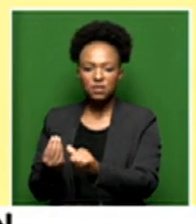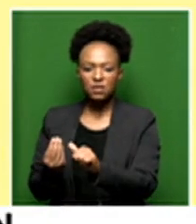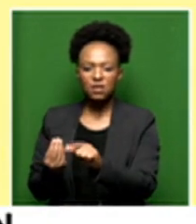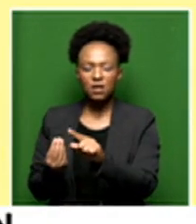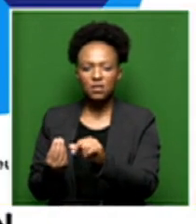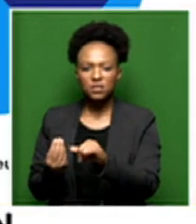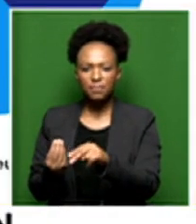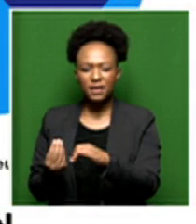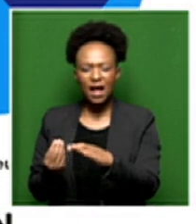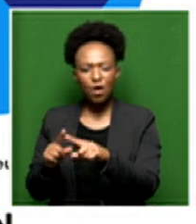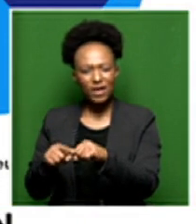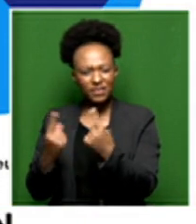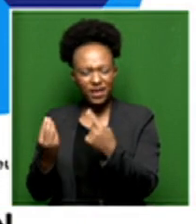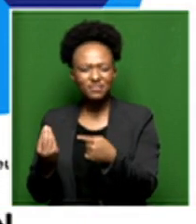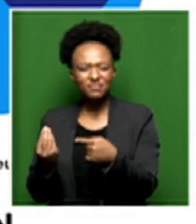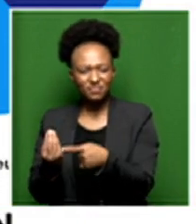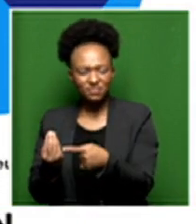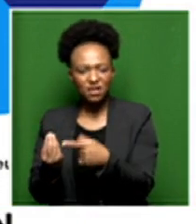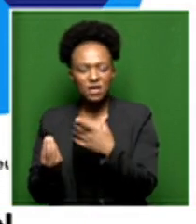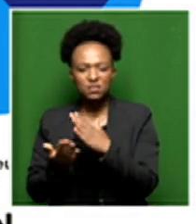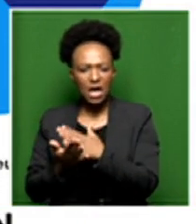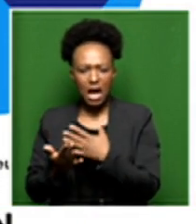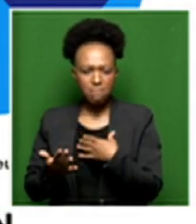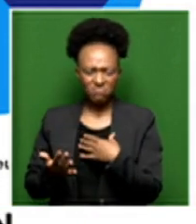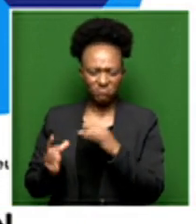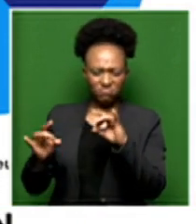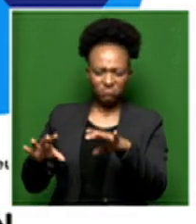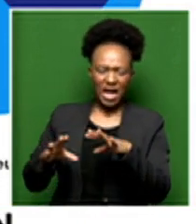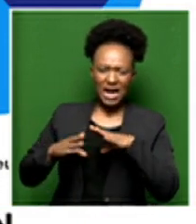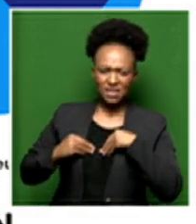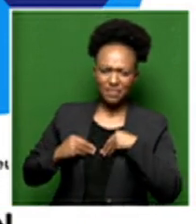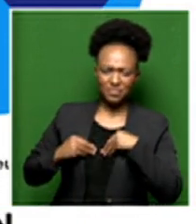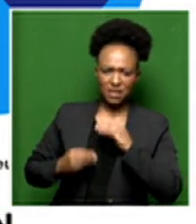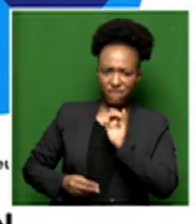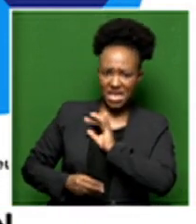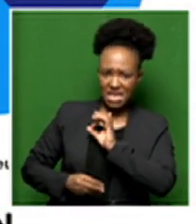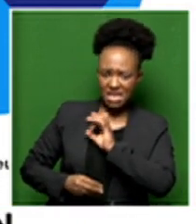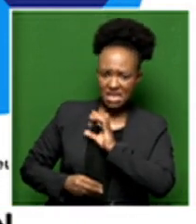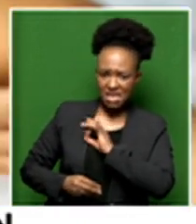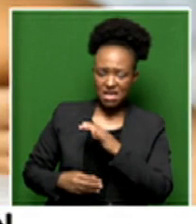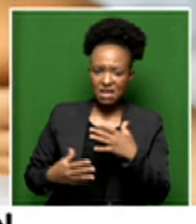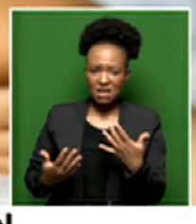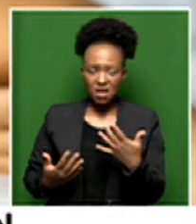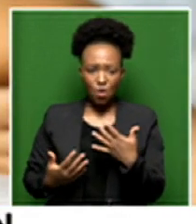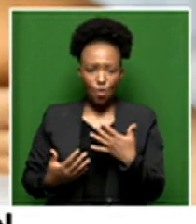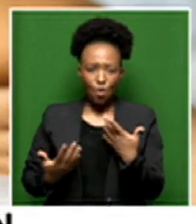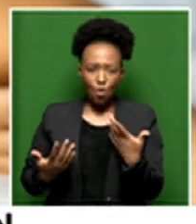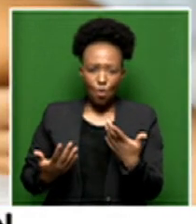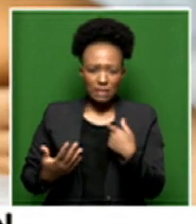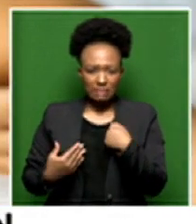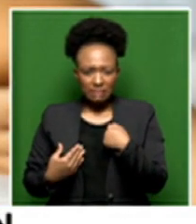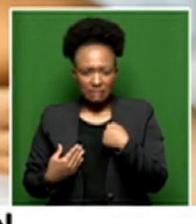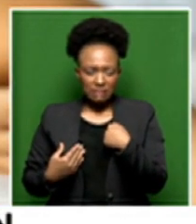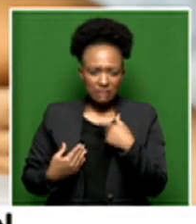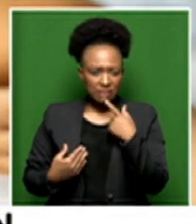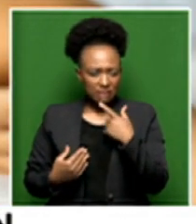that are hardwired in all of us, such as denial, such as fear, such as, I would say, bargaining with fate, which